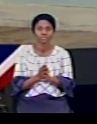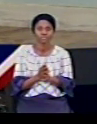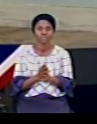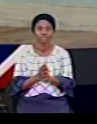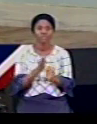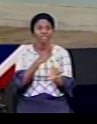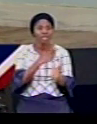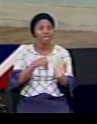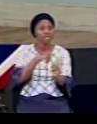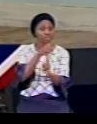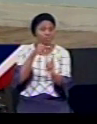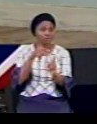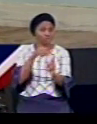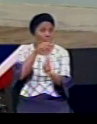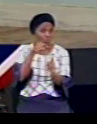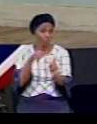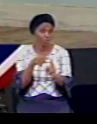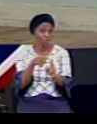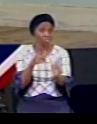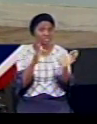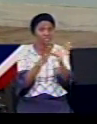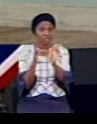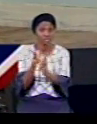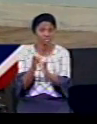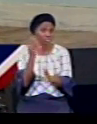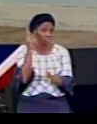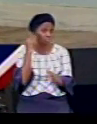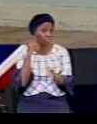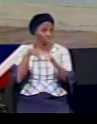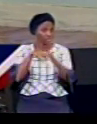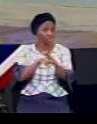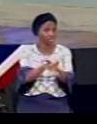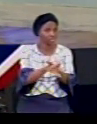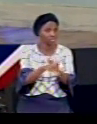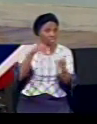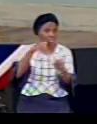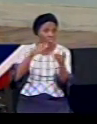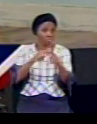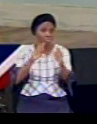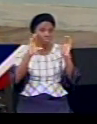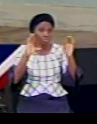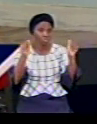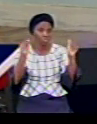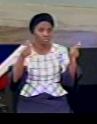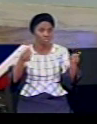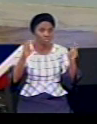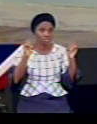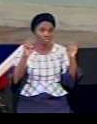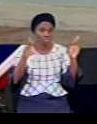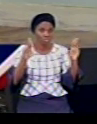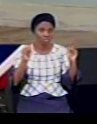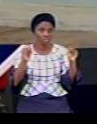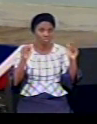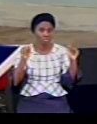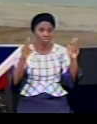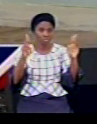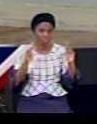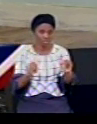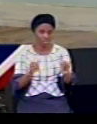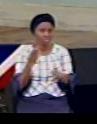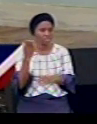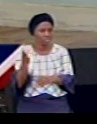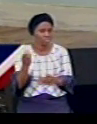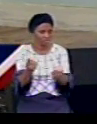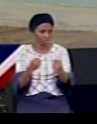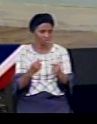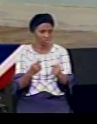And when Jesus was entered into Capernaum, there came unto him